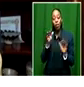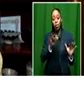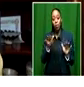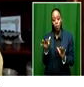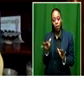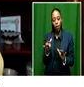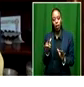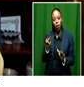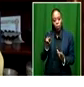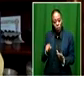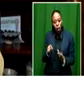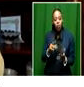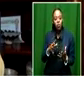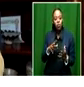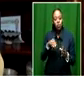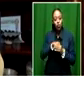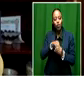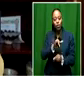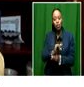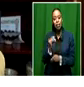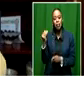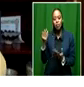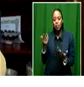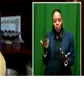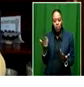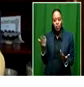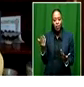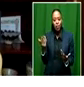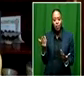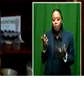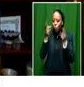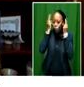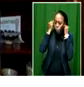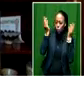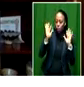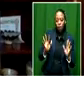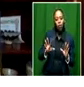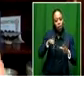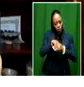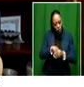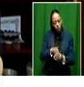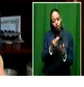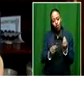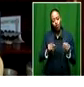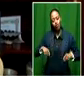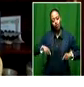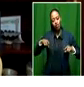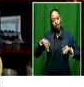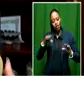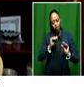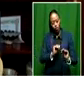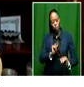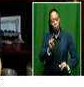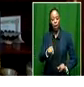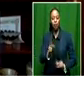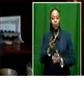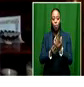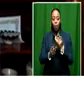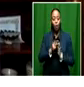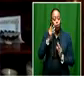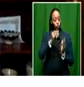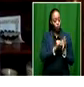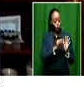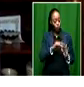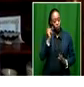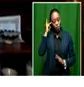We've got to take this on. We've got agency. We are not passive actors in this thing. We can do something, both learners and